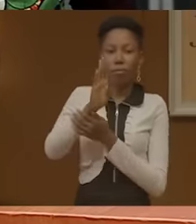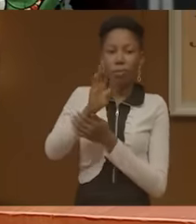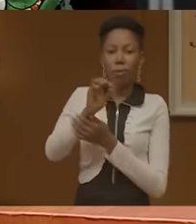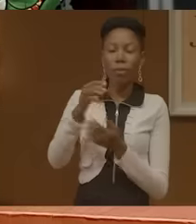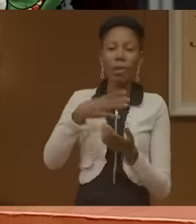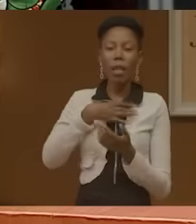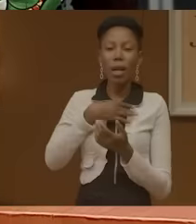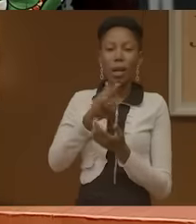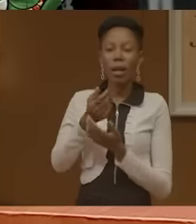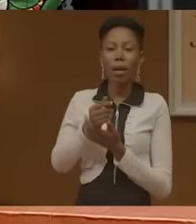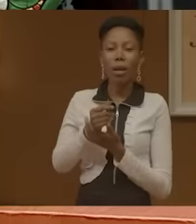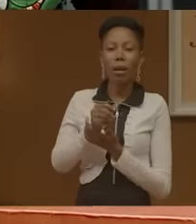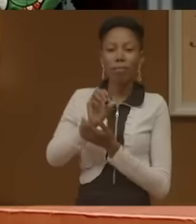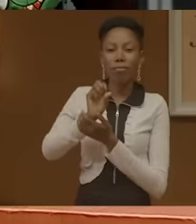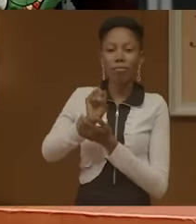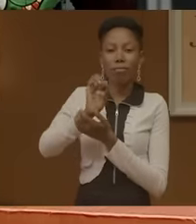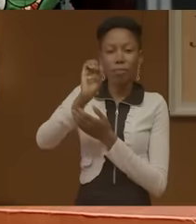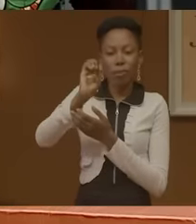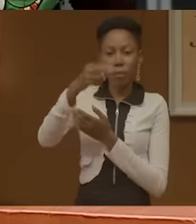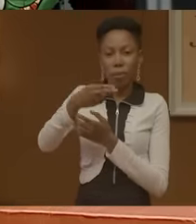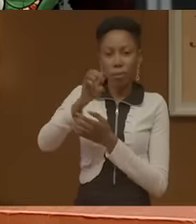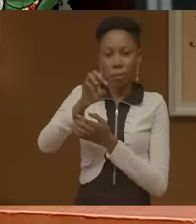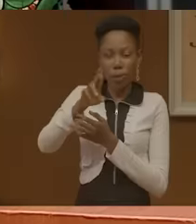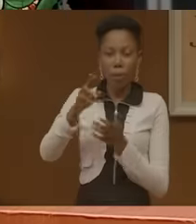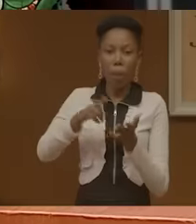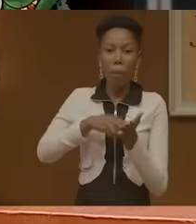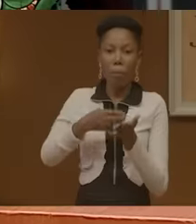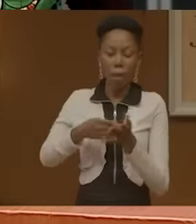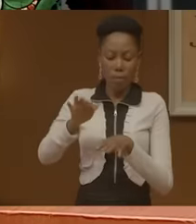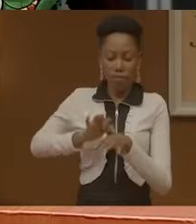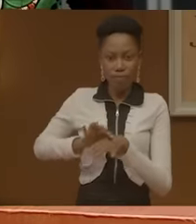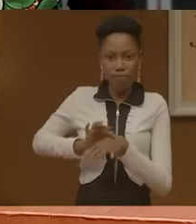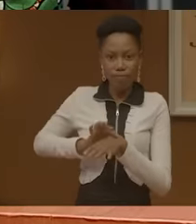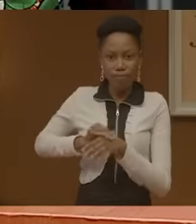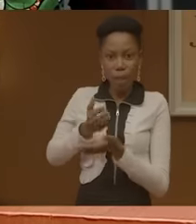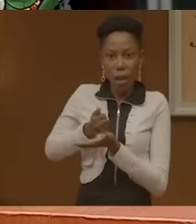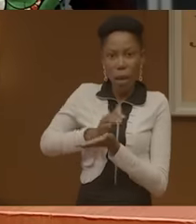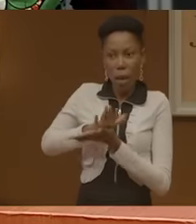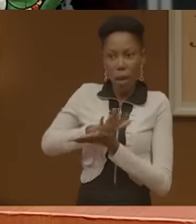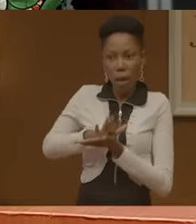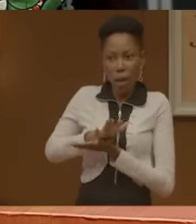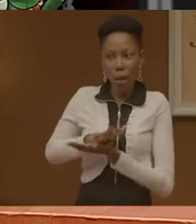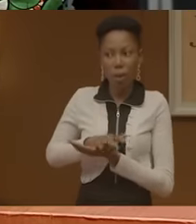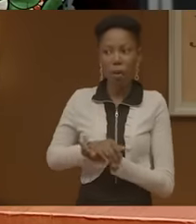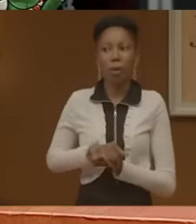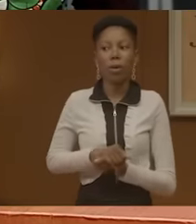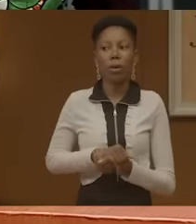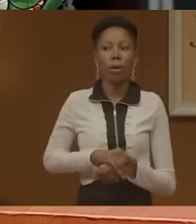That's shea butter. Yes. So I burst it. I pressed out the